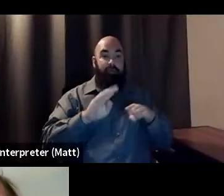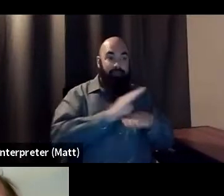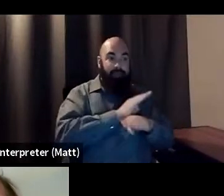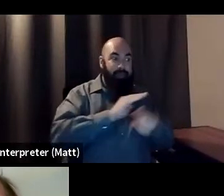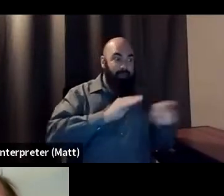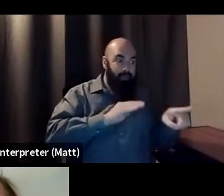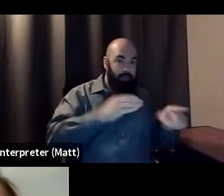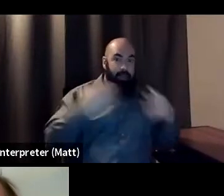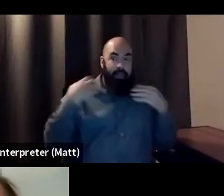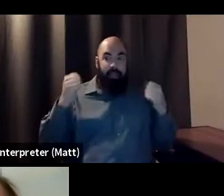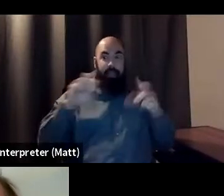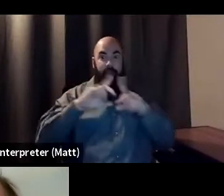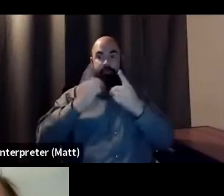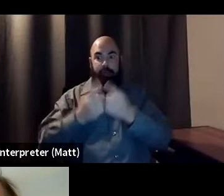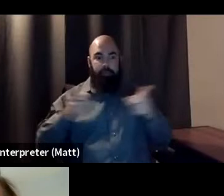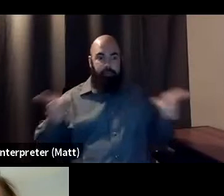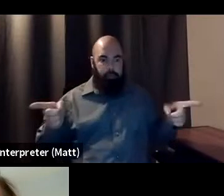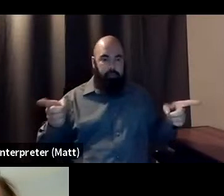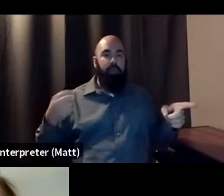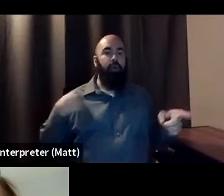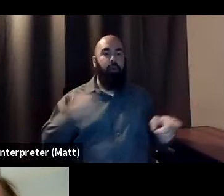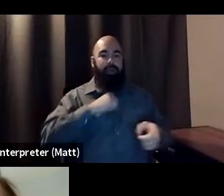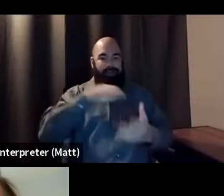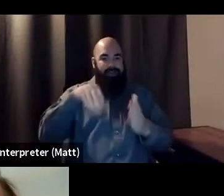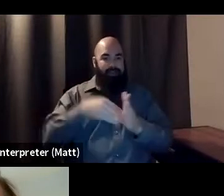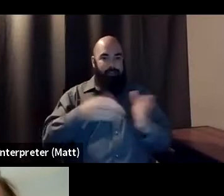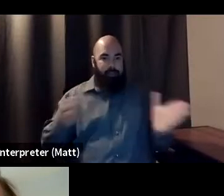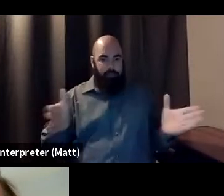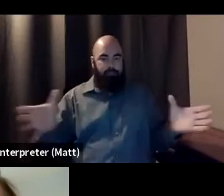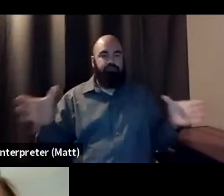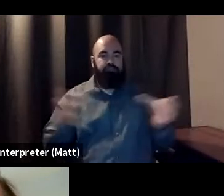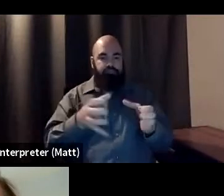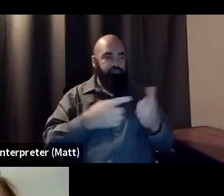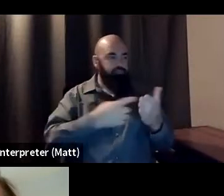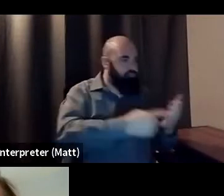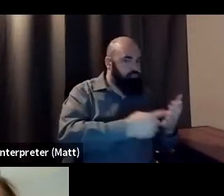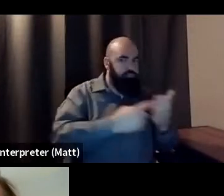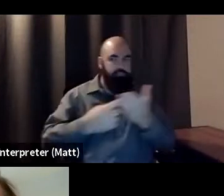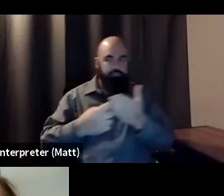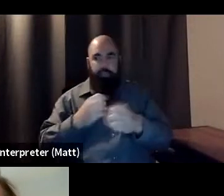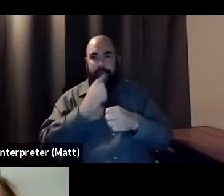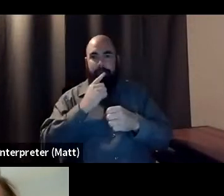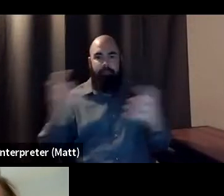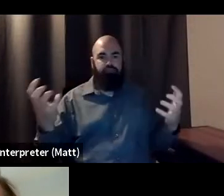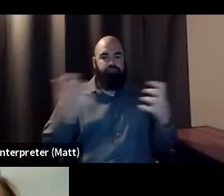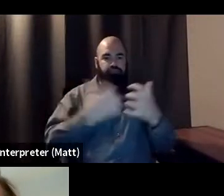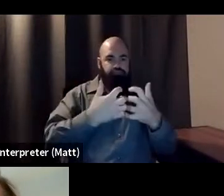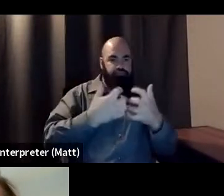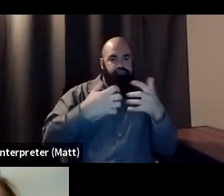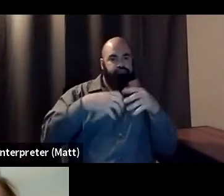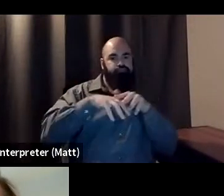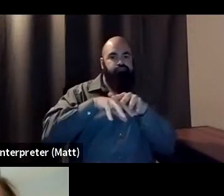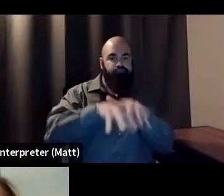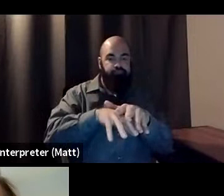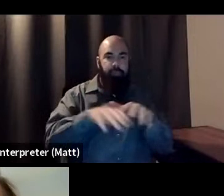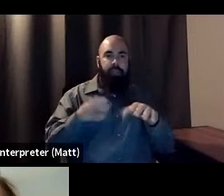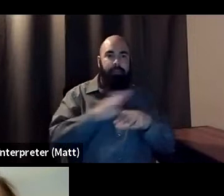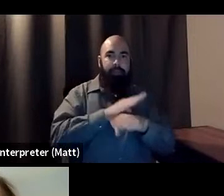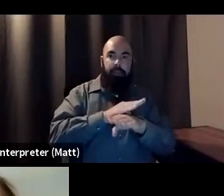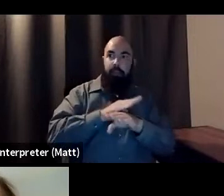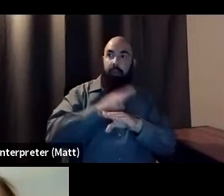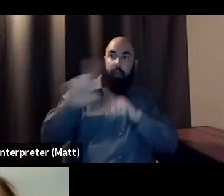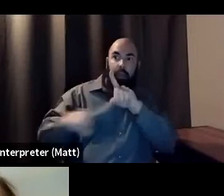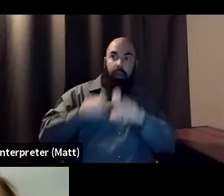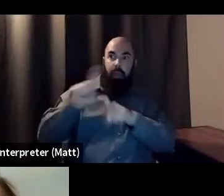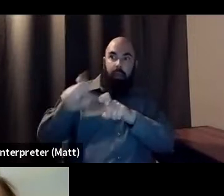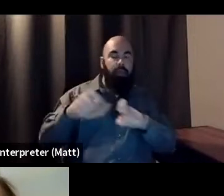Jason is only one person. And so he's not always able to answer every call. So we've really been partnering to make sure that businesses get every answer that they need so people